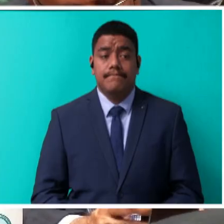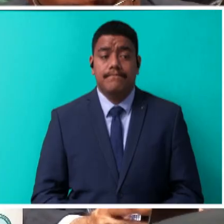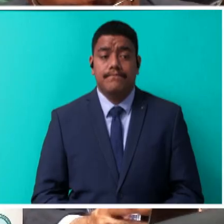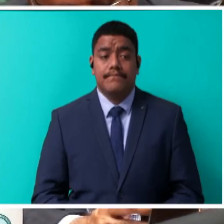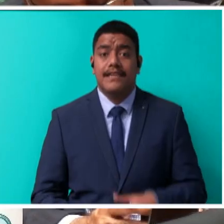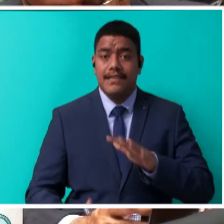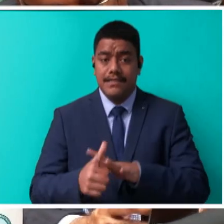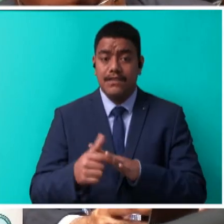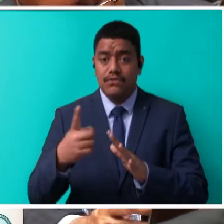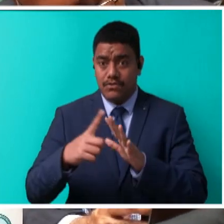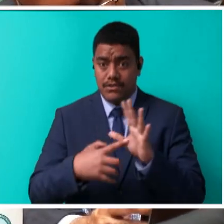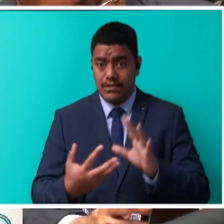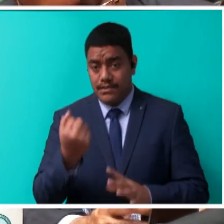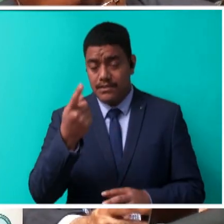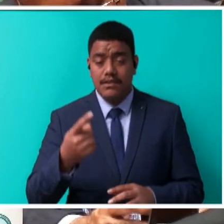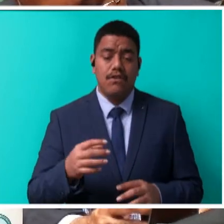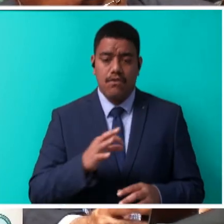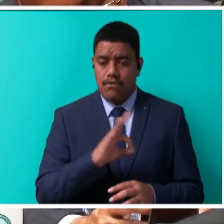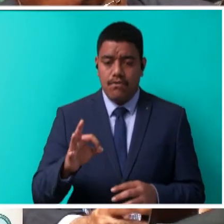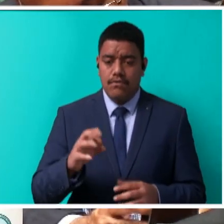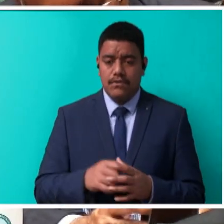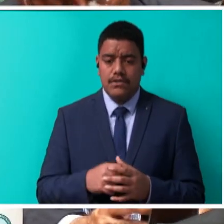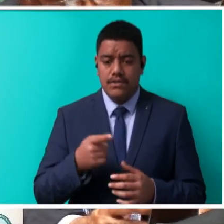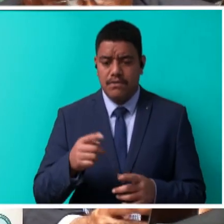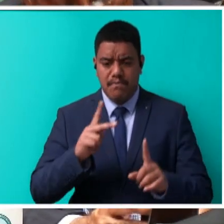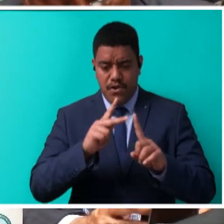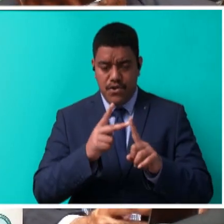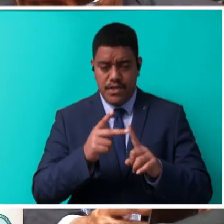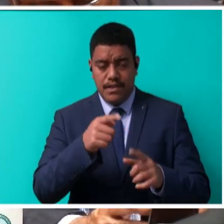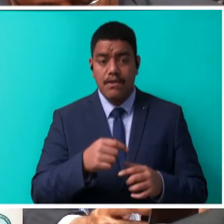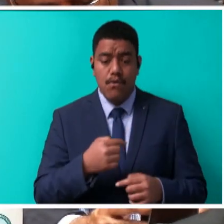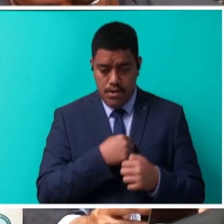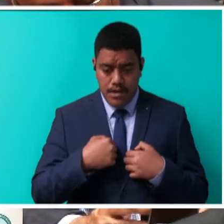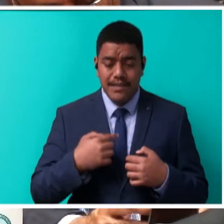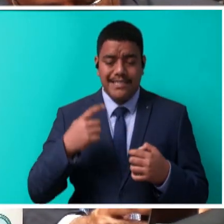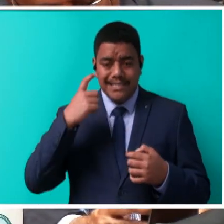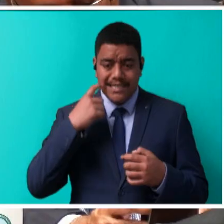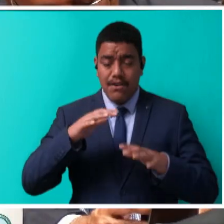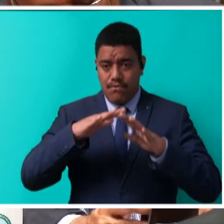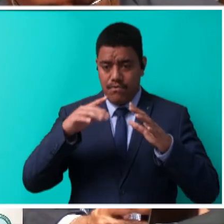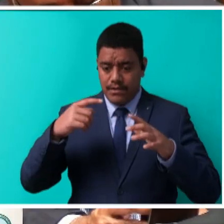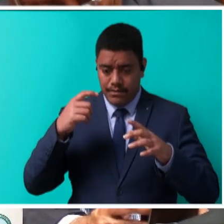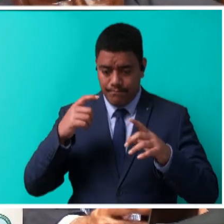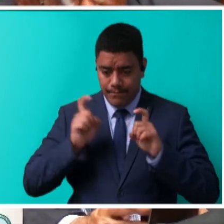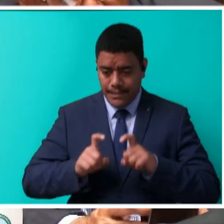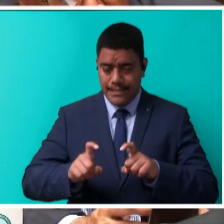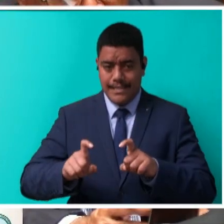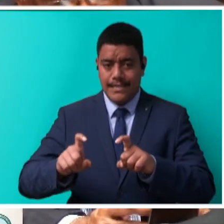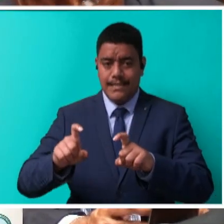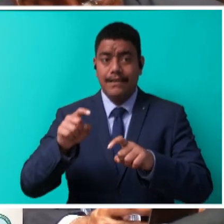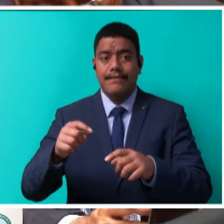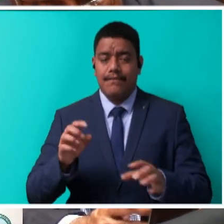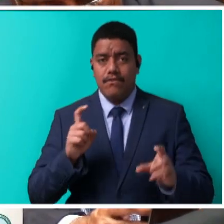Access to justice, Mr. Speaker, is not merely a domestic priority. It is a global commitment under the Sustainable Development